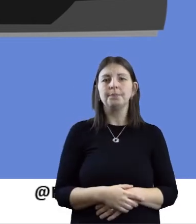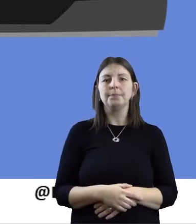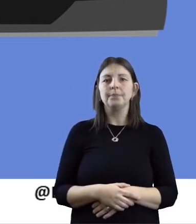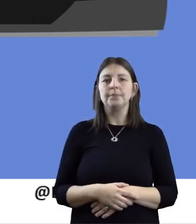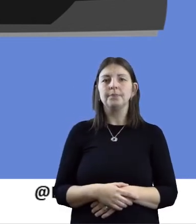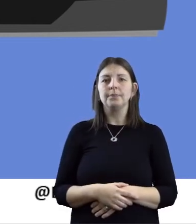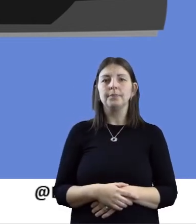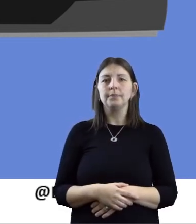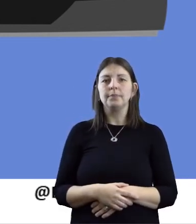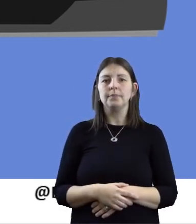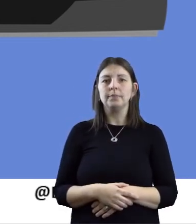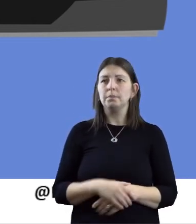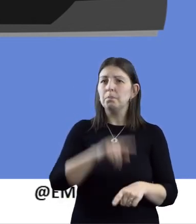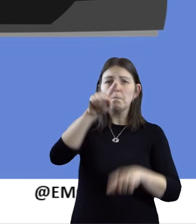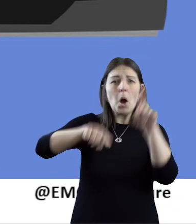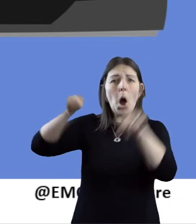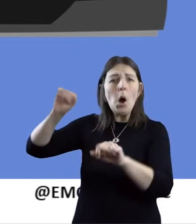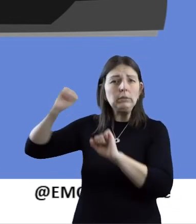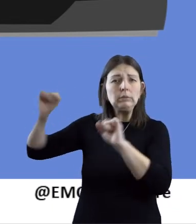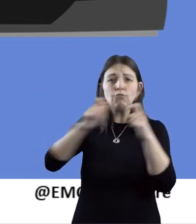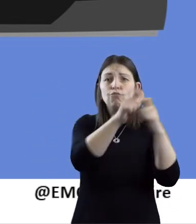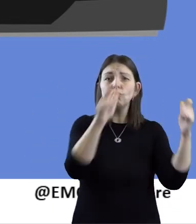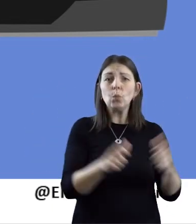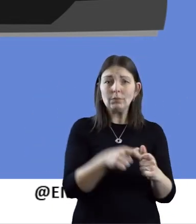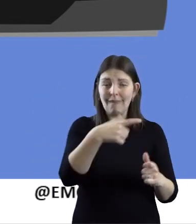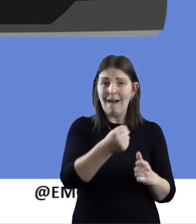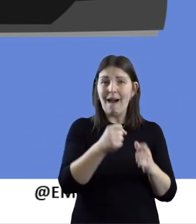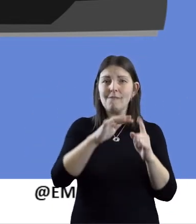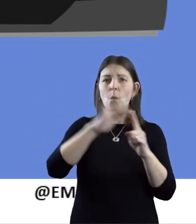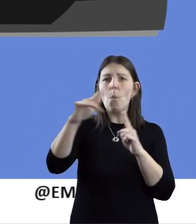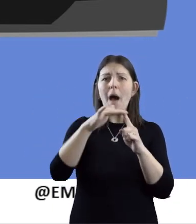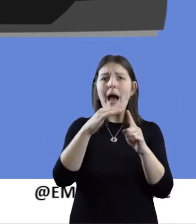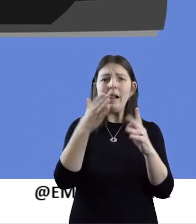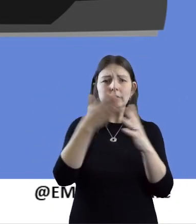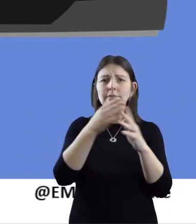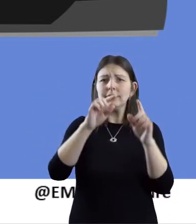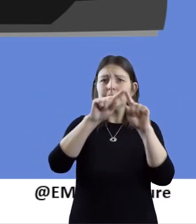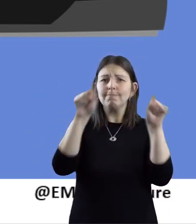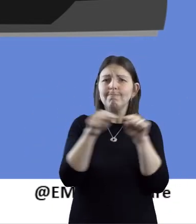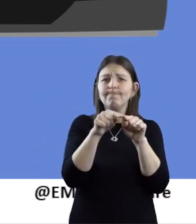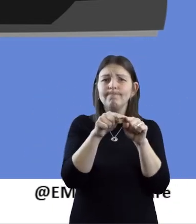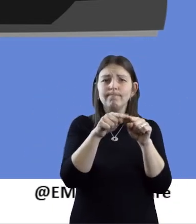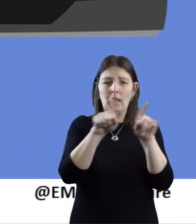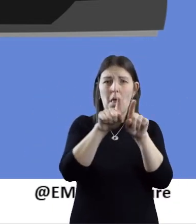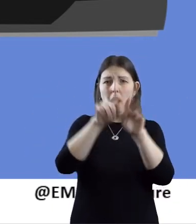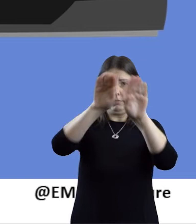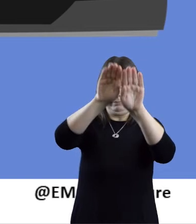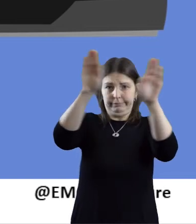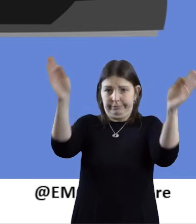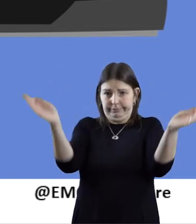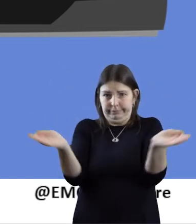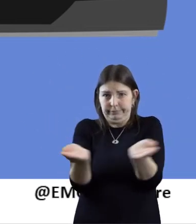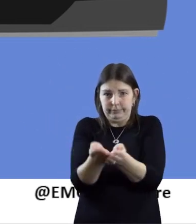your administrative portal. However, most internet service providers will allow you to configure your rules via your online